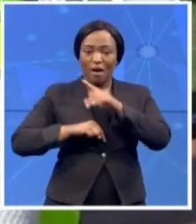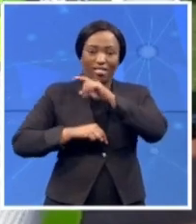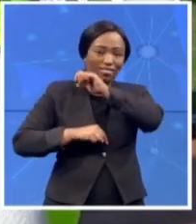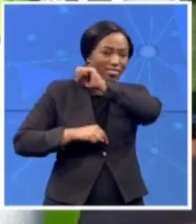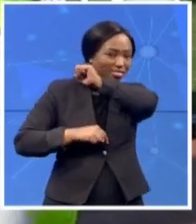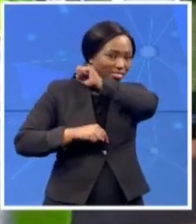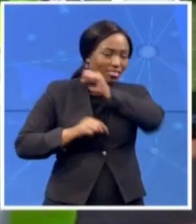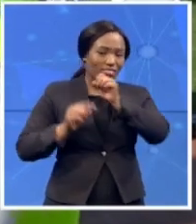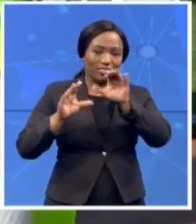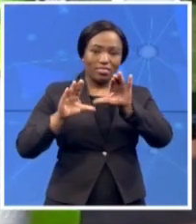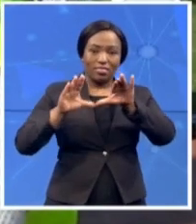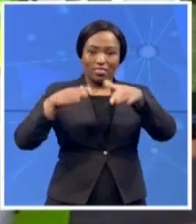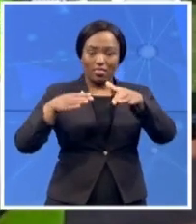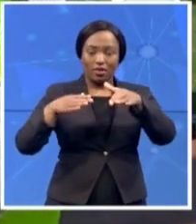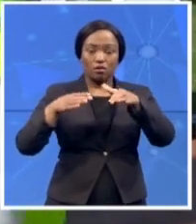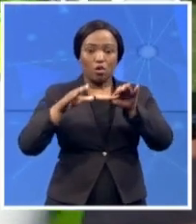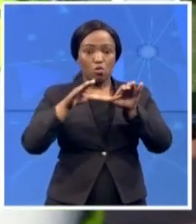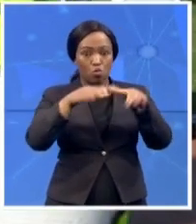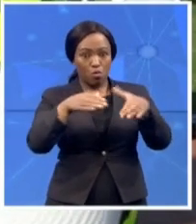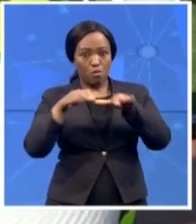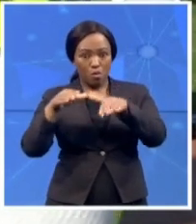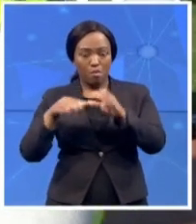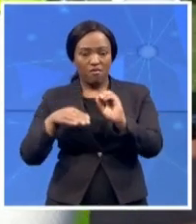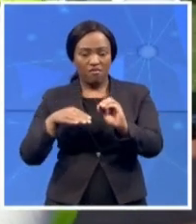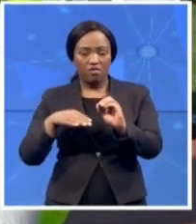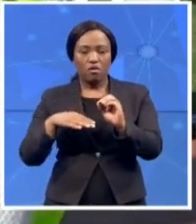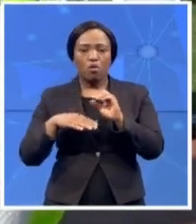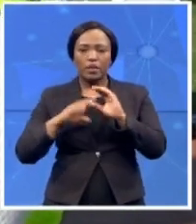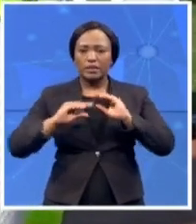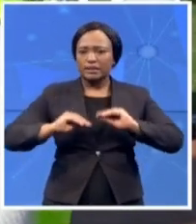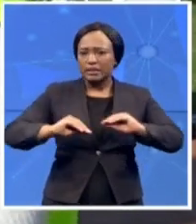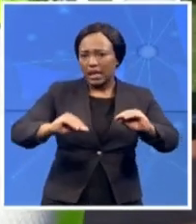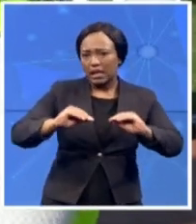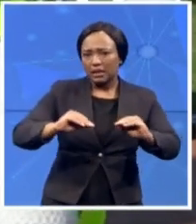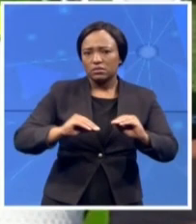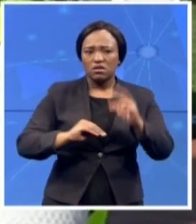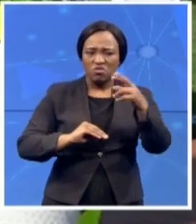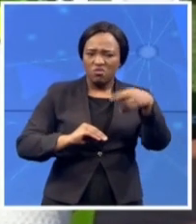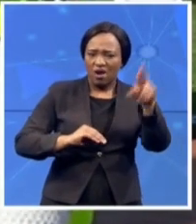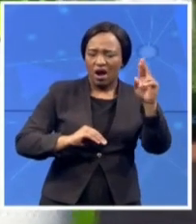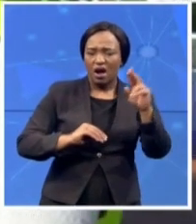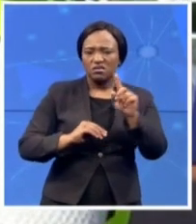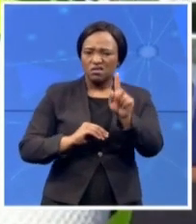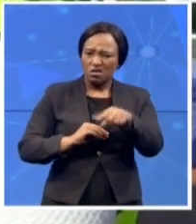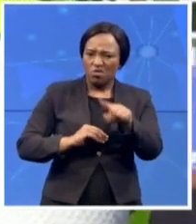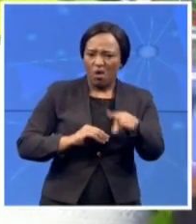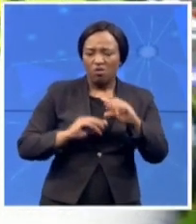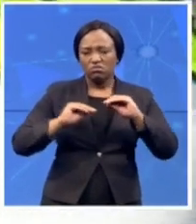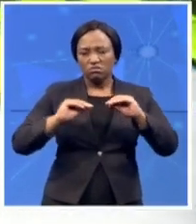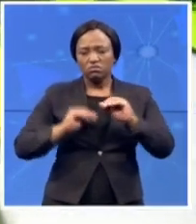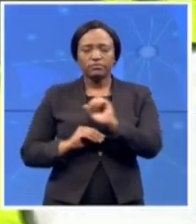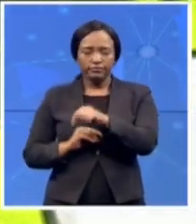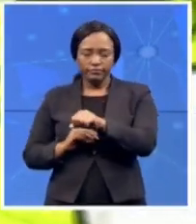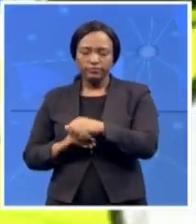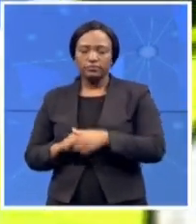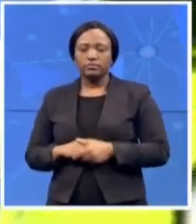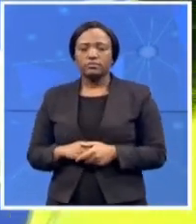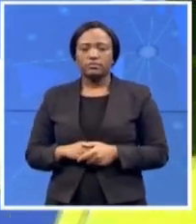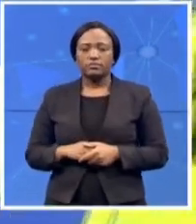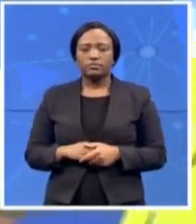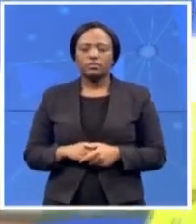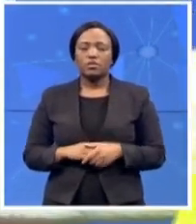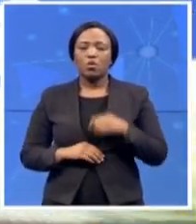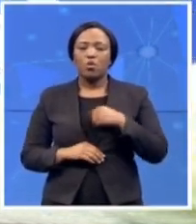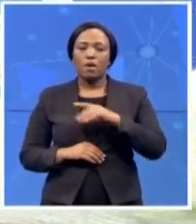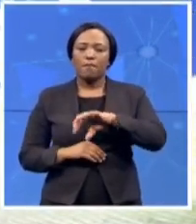about the rights and wrongs, in life. Definitely. As a province, fortunately, our provincial leadership have a very